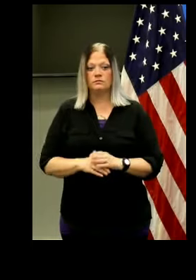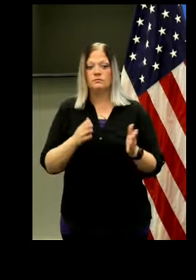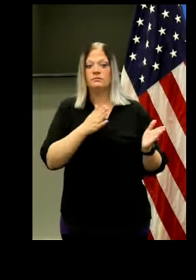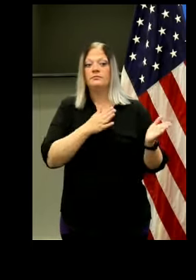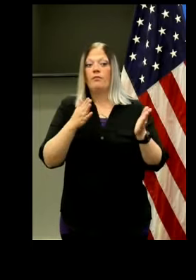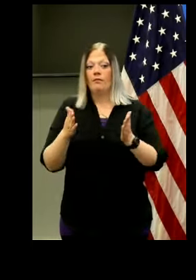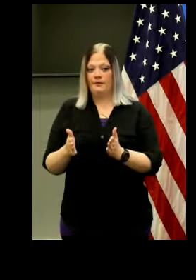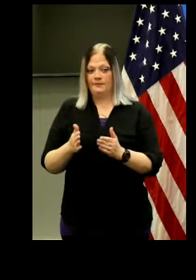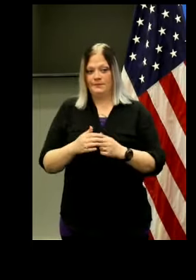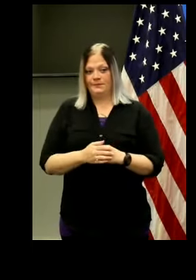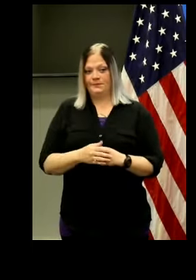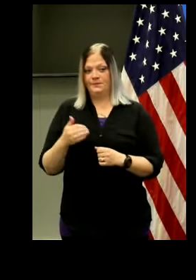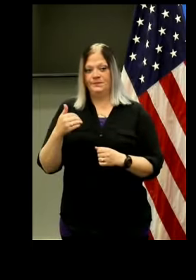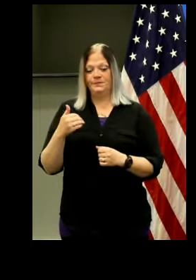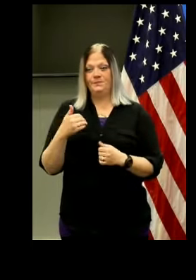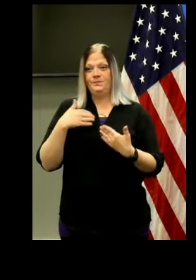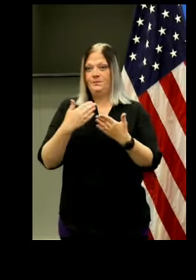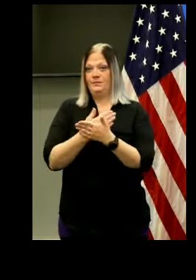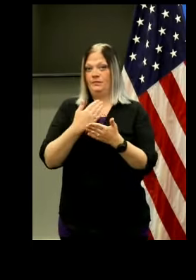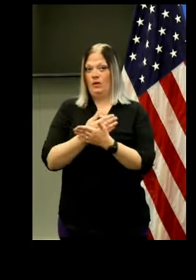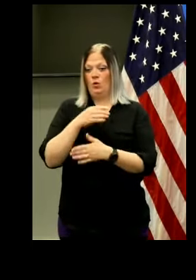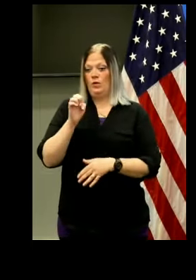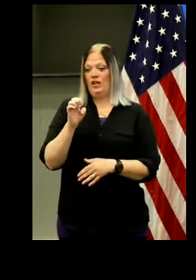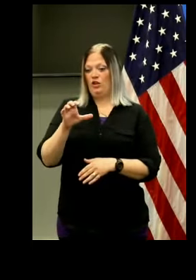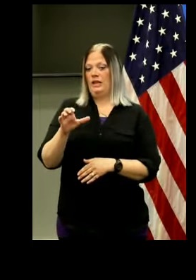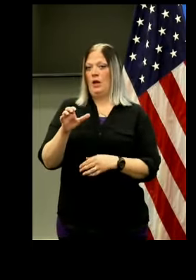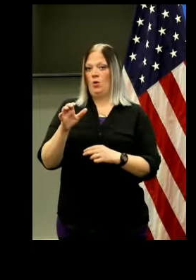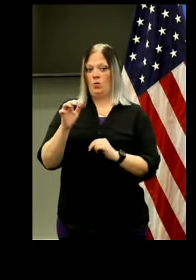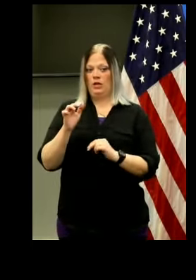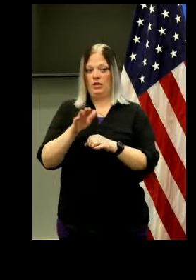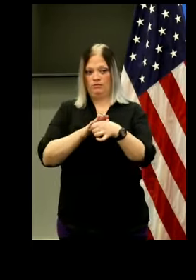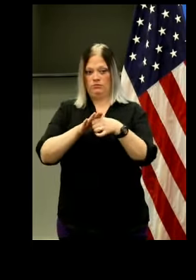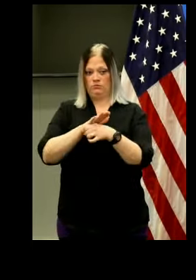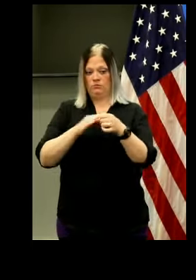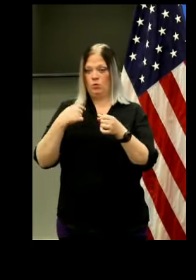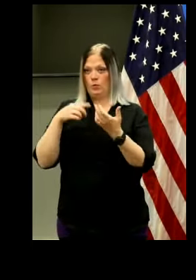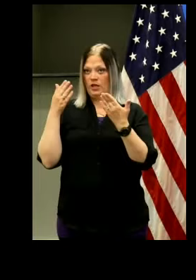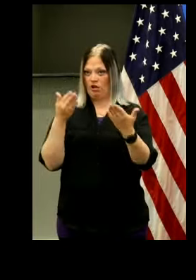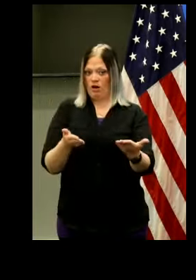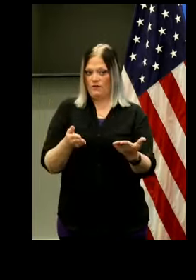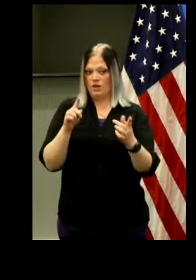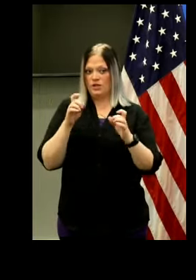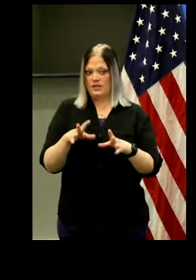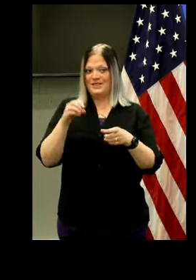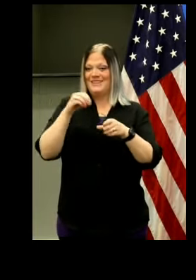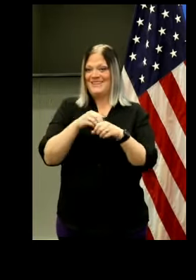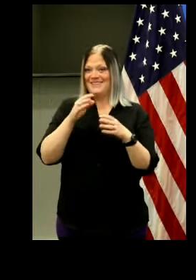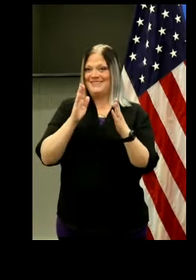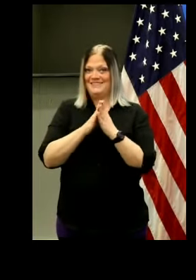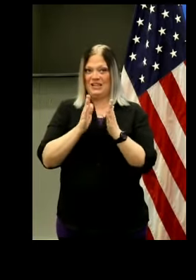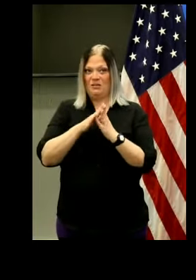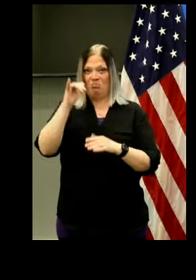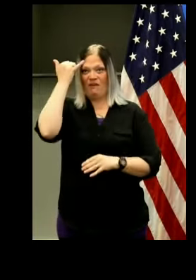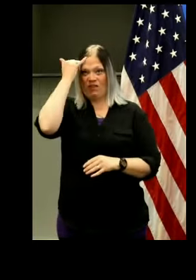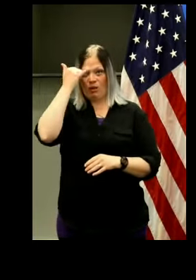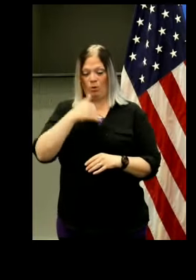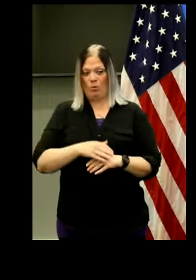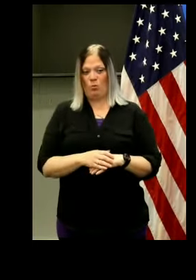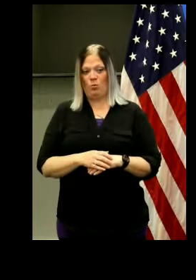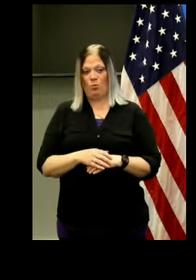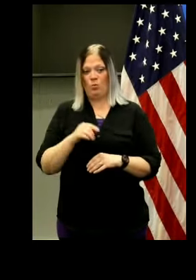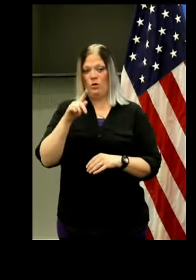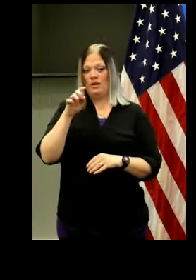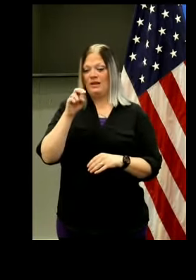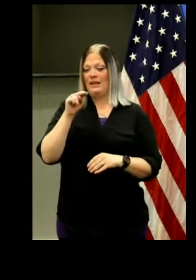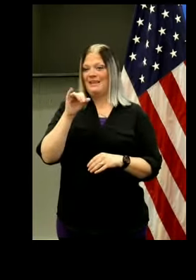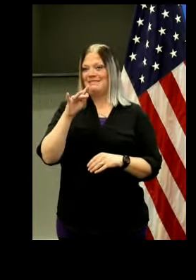have some new Erie County site that we're offering testing actually in the city of Buffalo. It's at